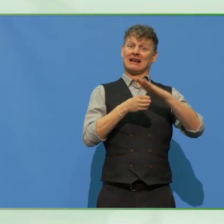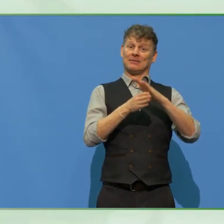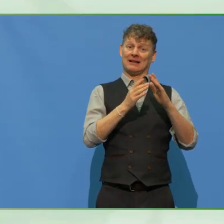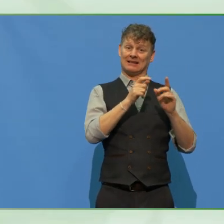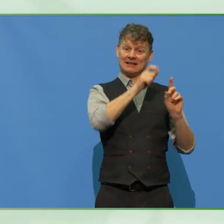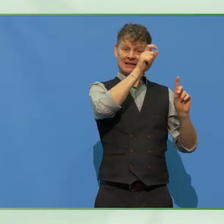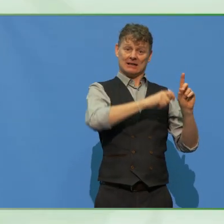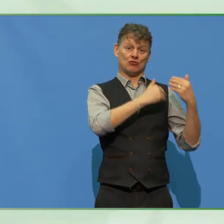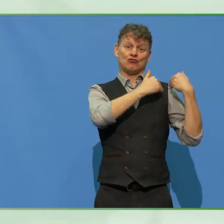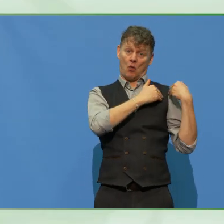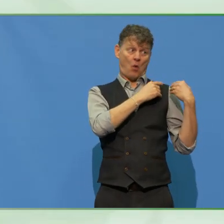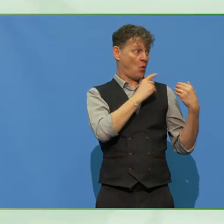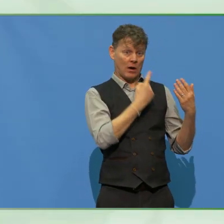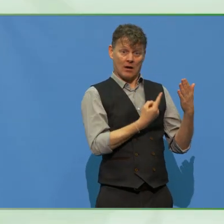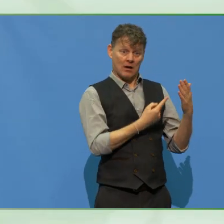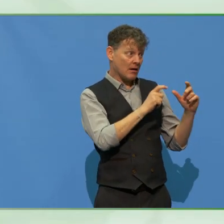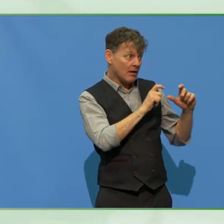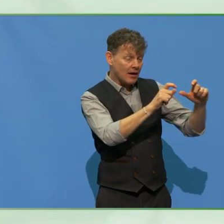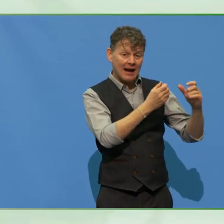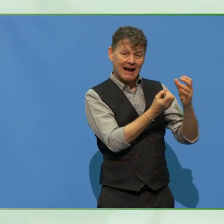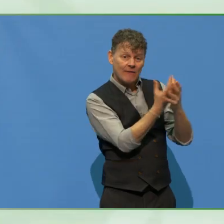grow, exist, but also evolve?